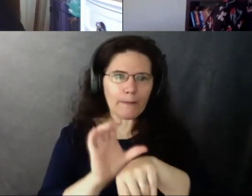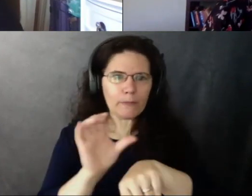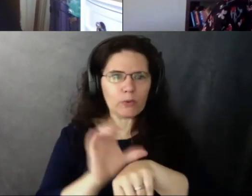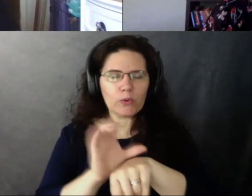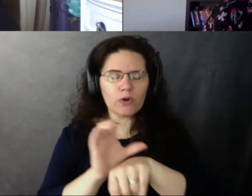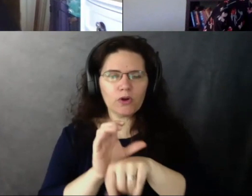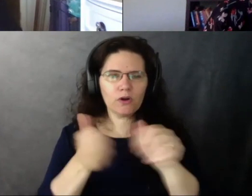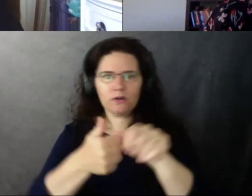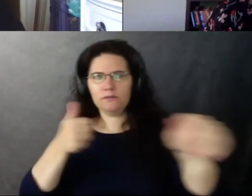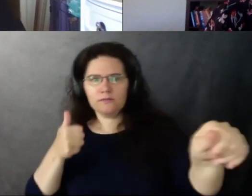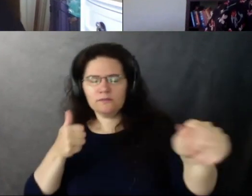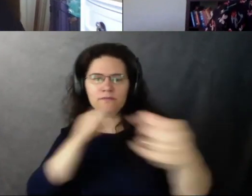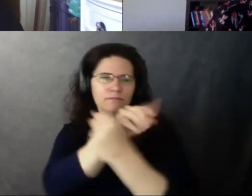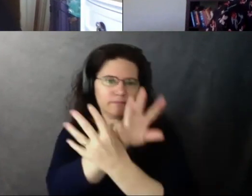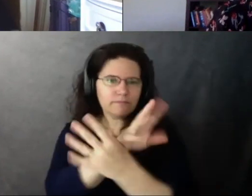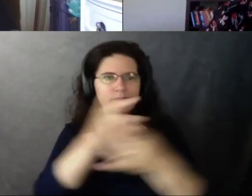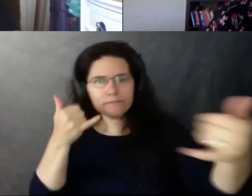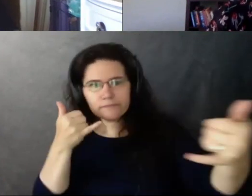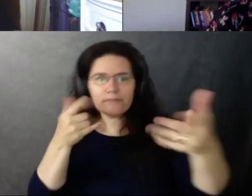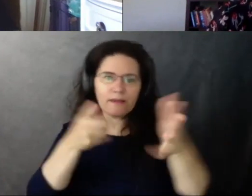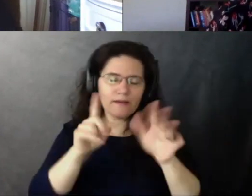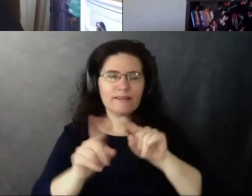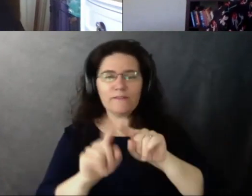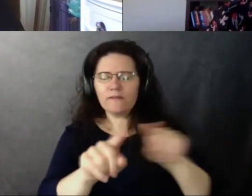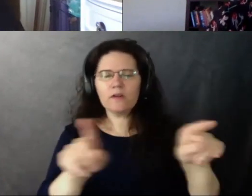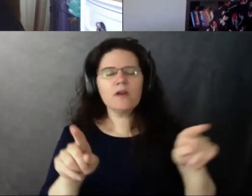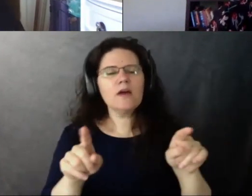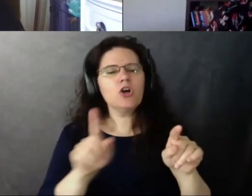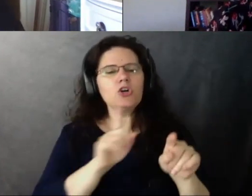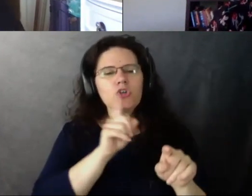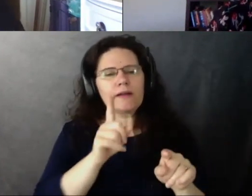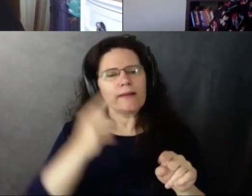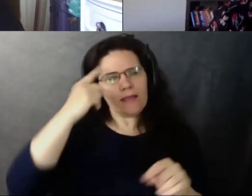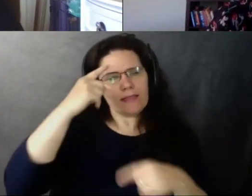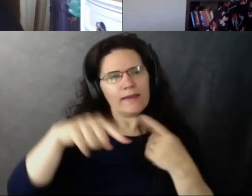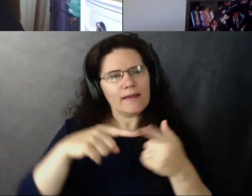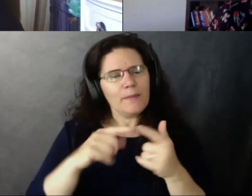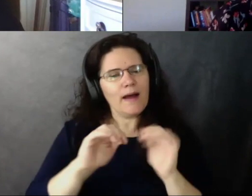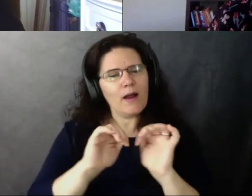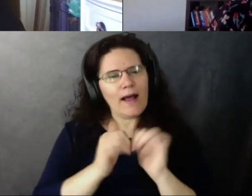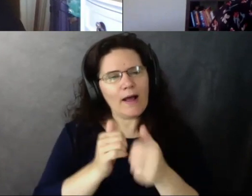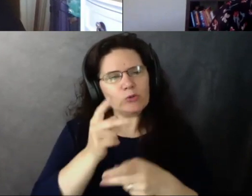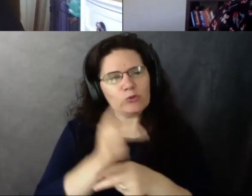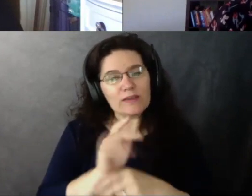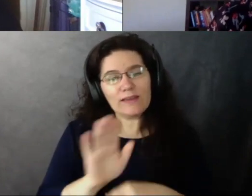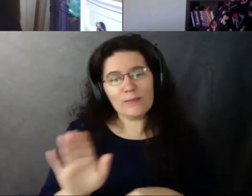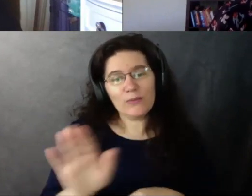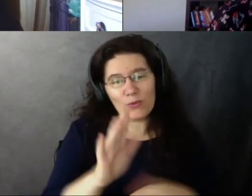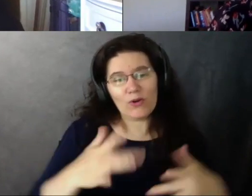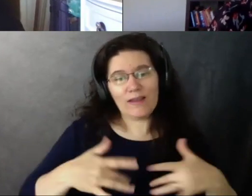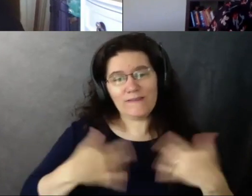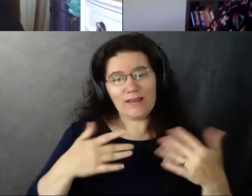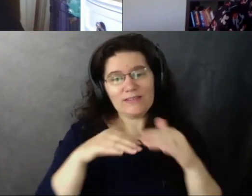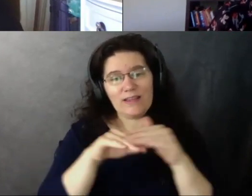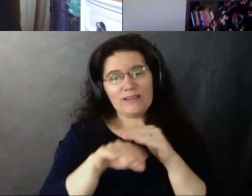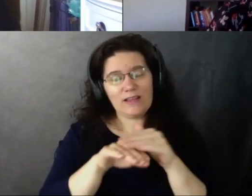is to really consider how to make those events accessible to people with disabilities.